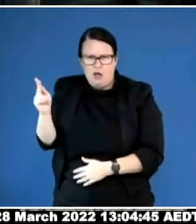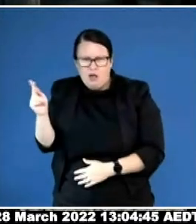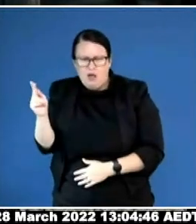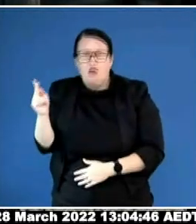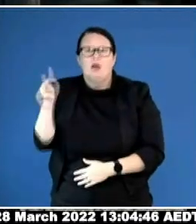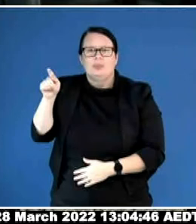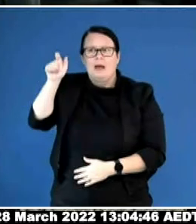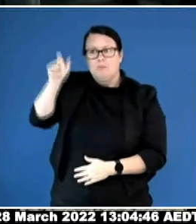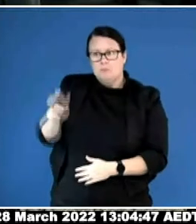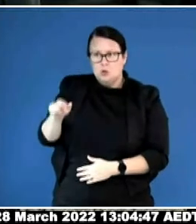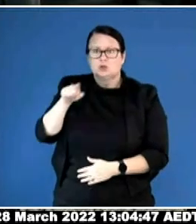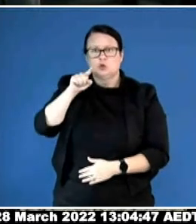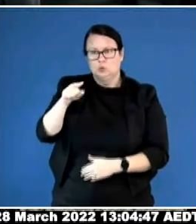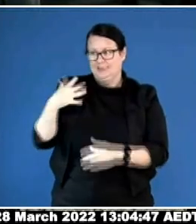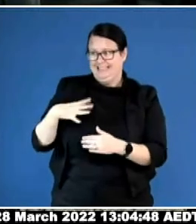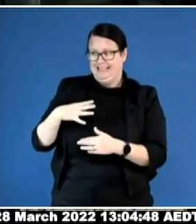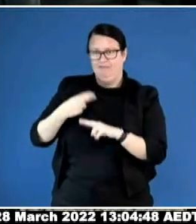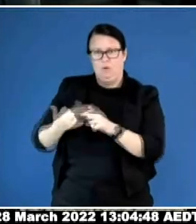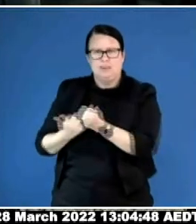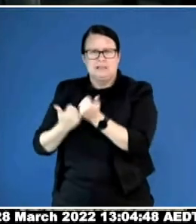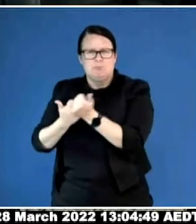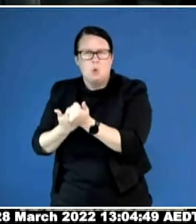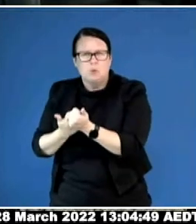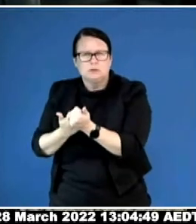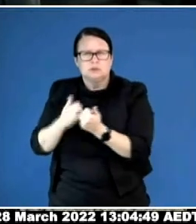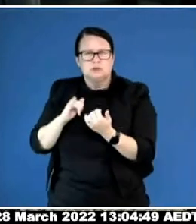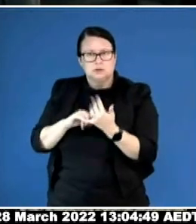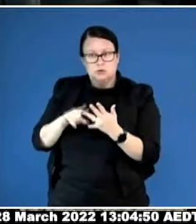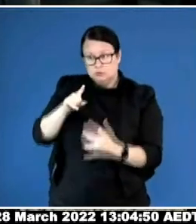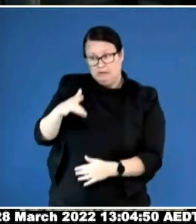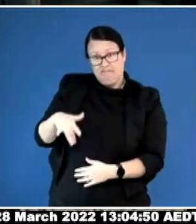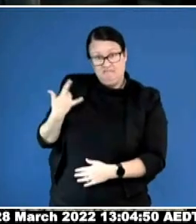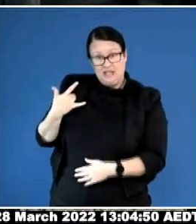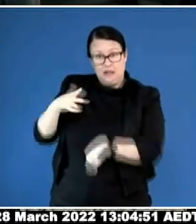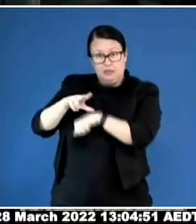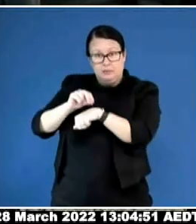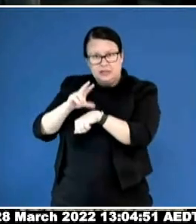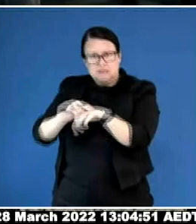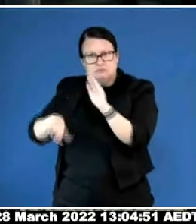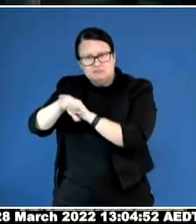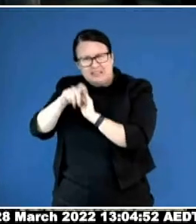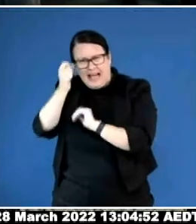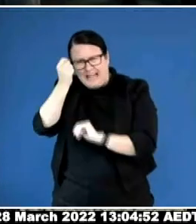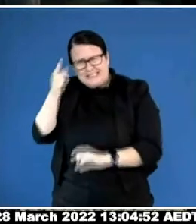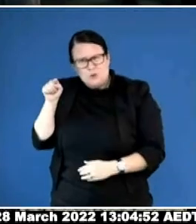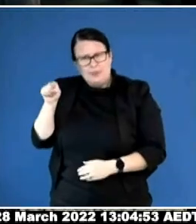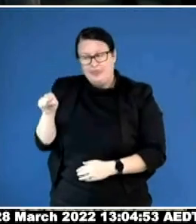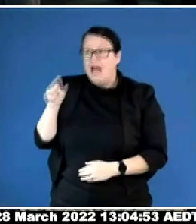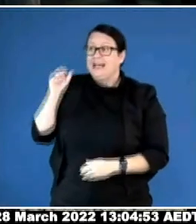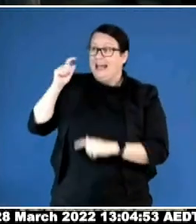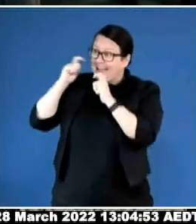times you relied for support? Do you feel that the police officer understood and appreciated that aspect of